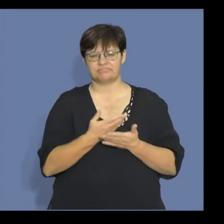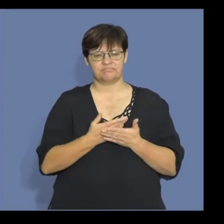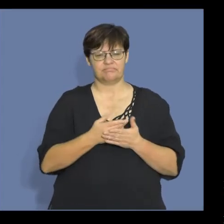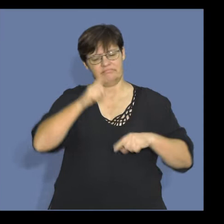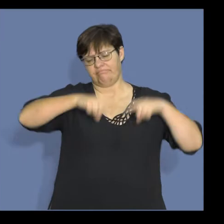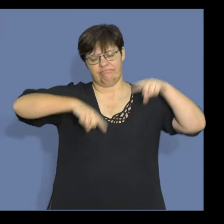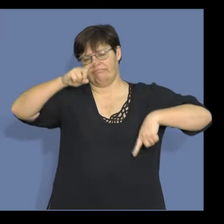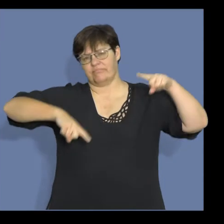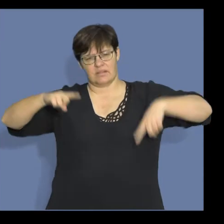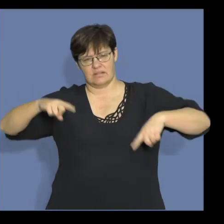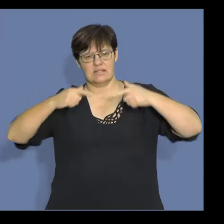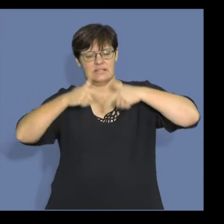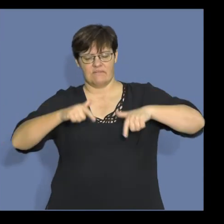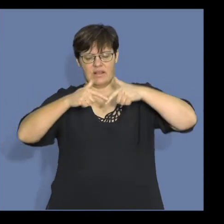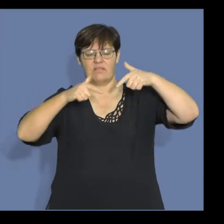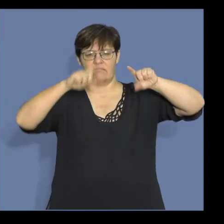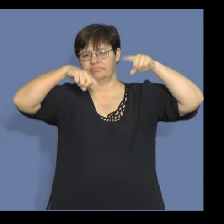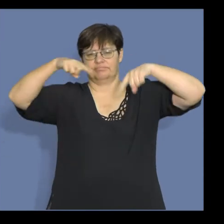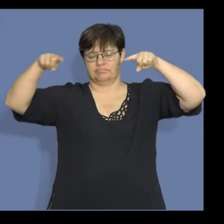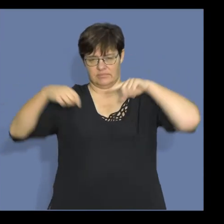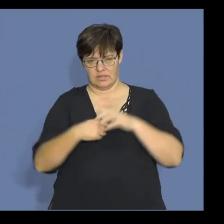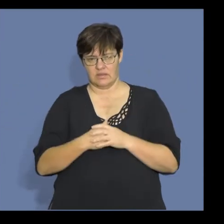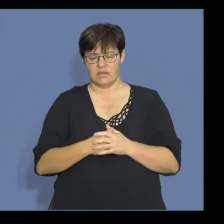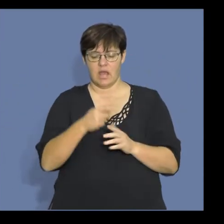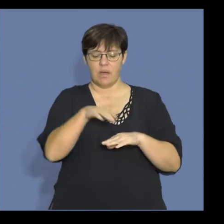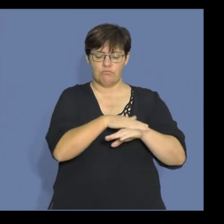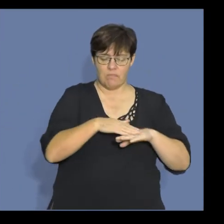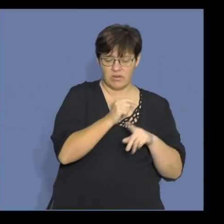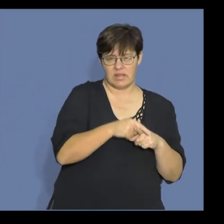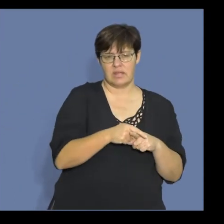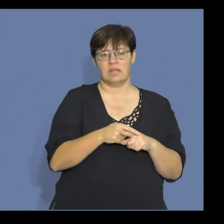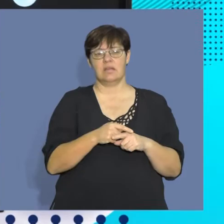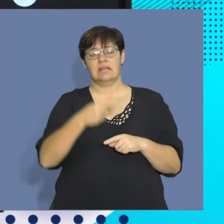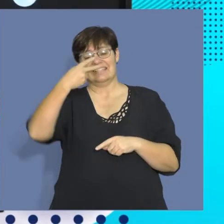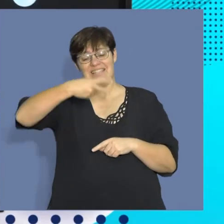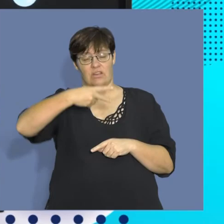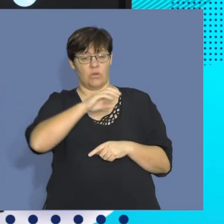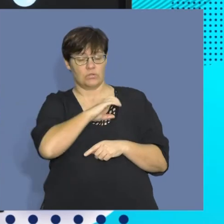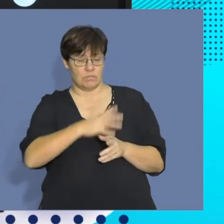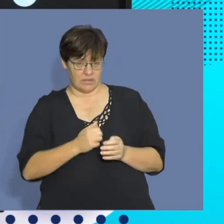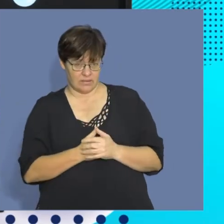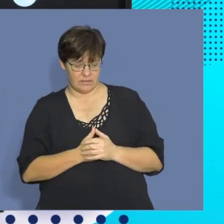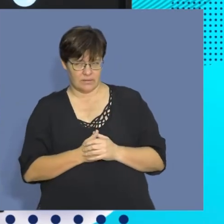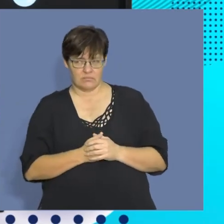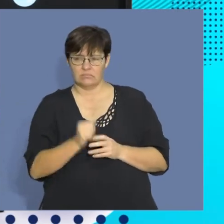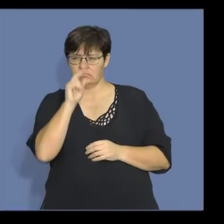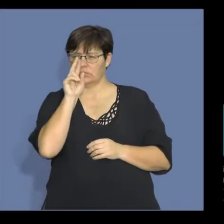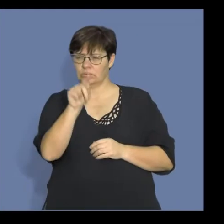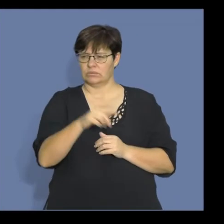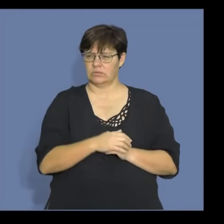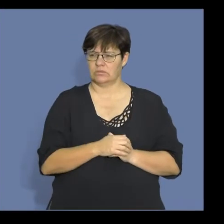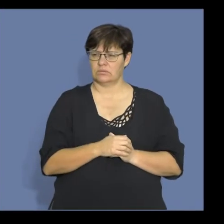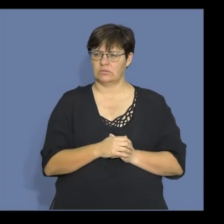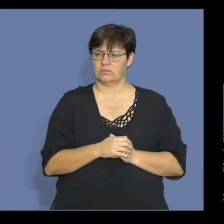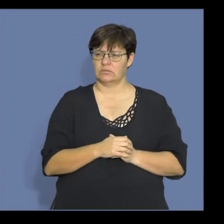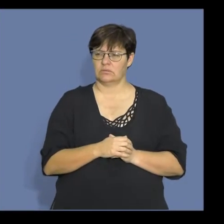may vary at different levels in a food chain. You get your primary consumers, you get your secondary consumers. So let's look at